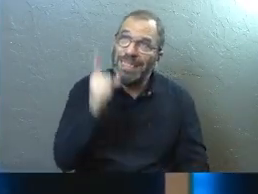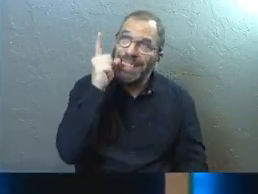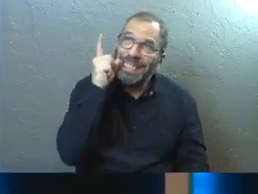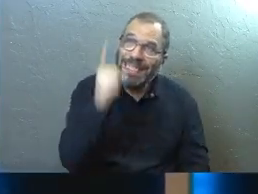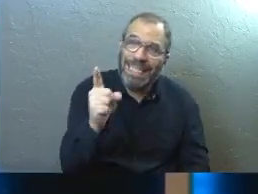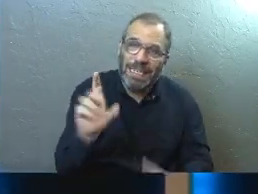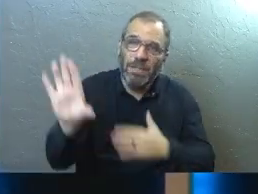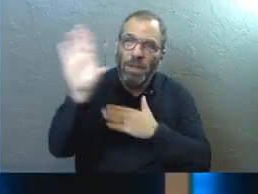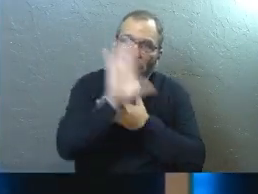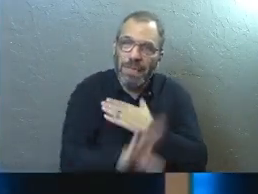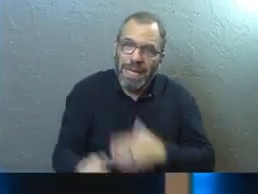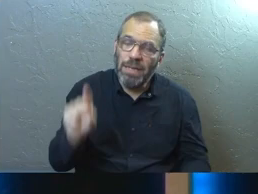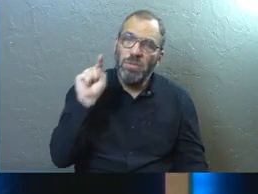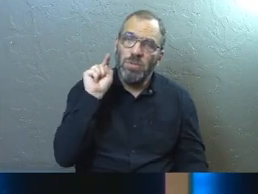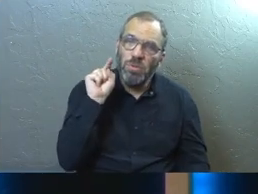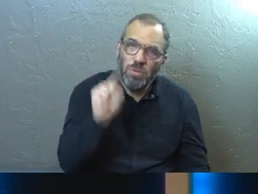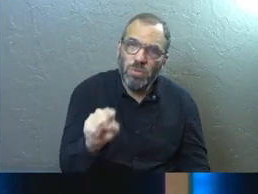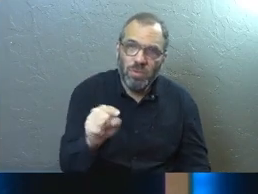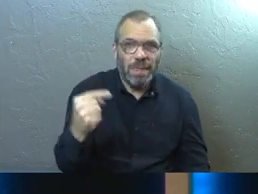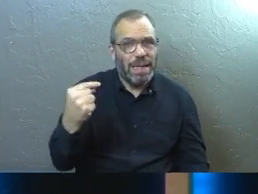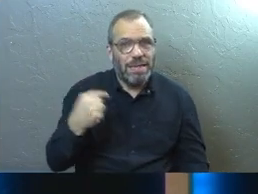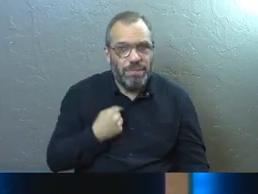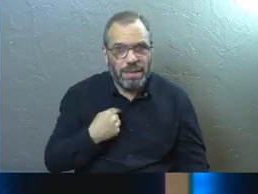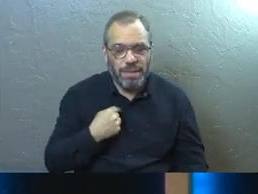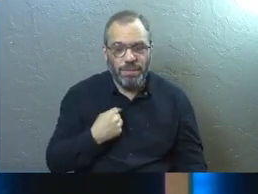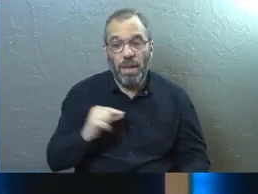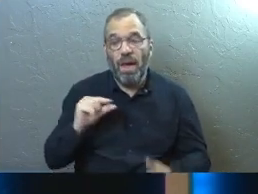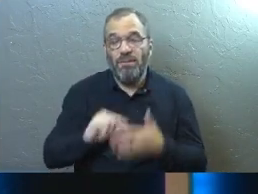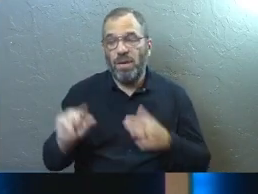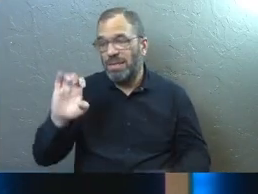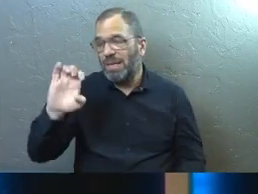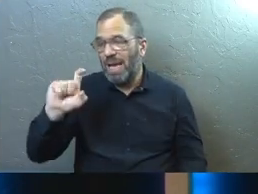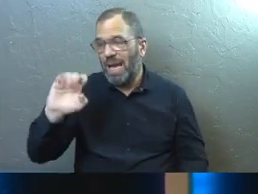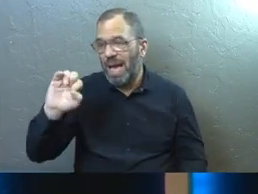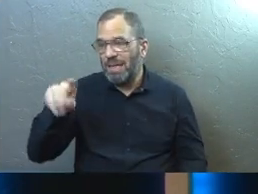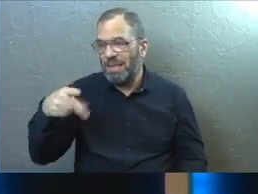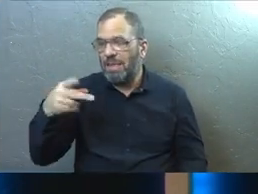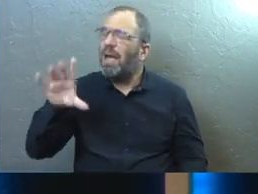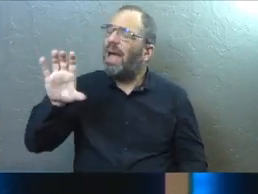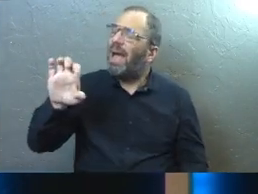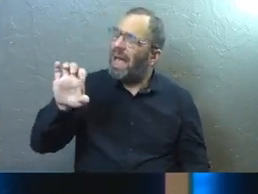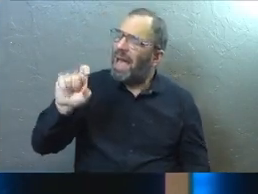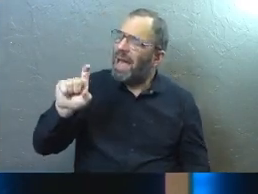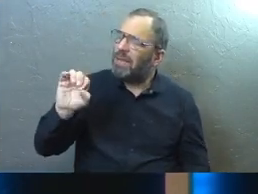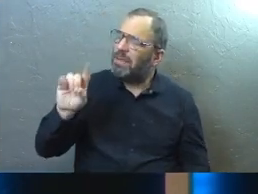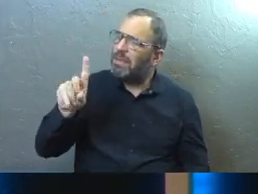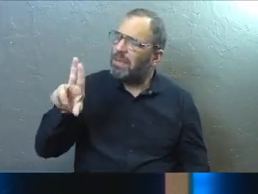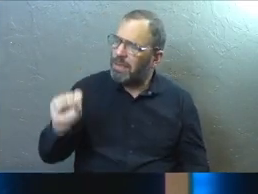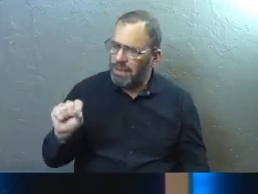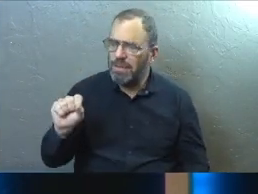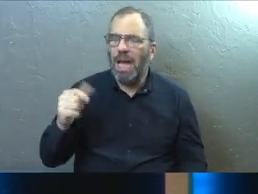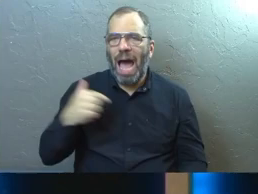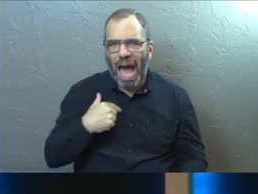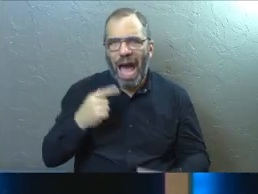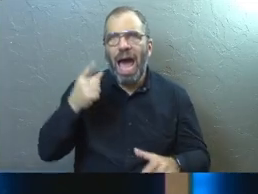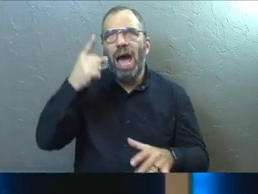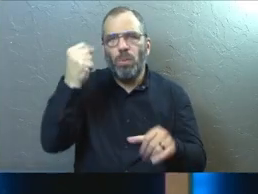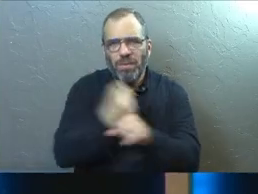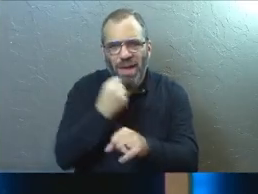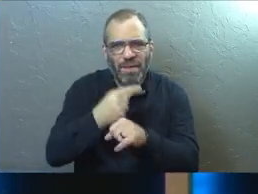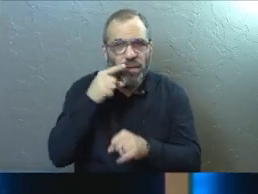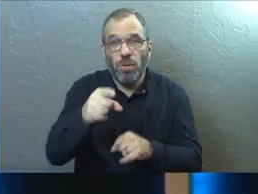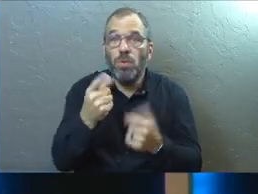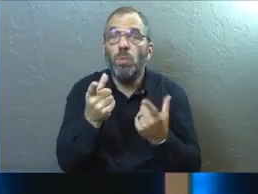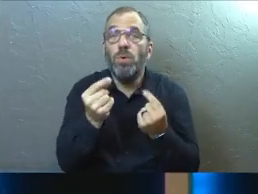he protects me. There's an awesome verse in Exodus chapter 14, verse 14, that just says, I will fight for you. You only have to